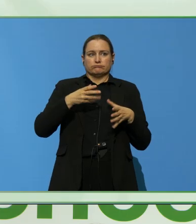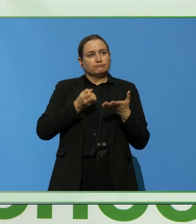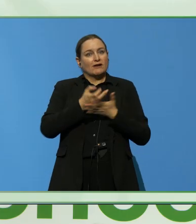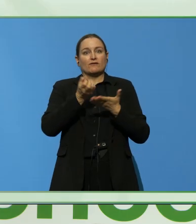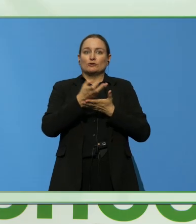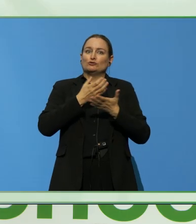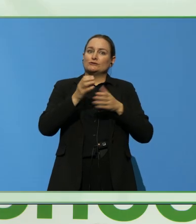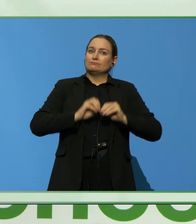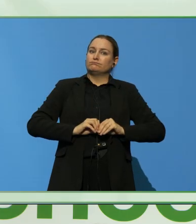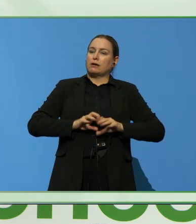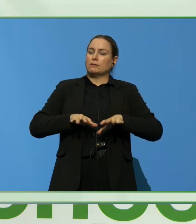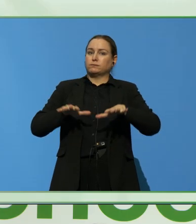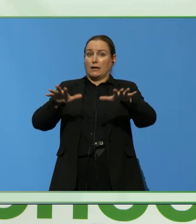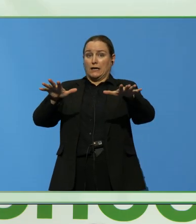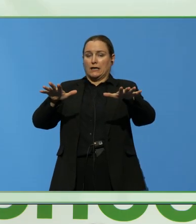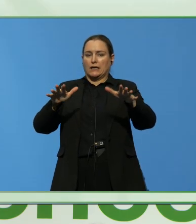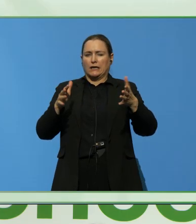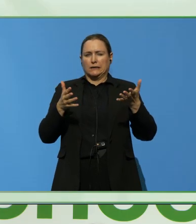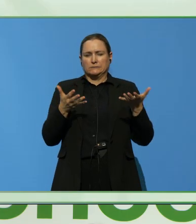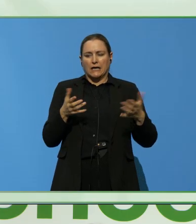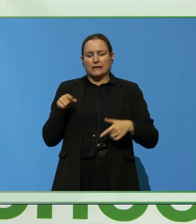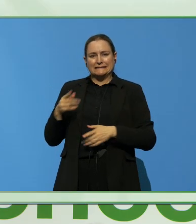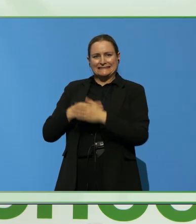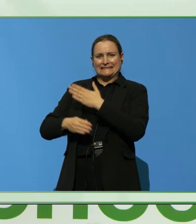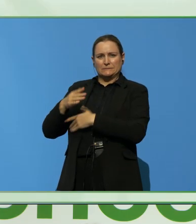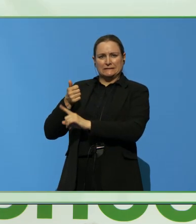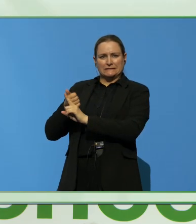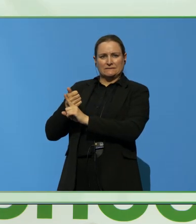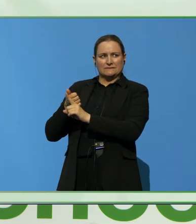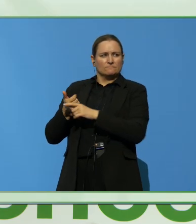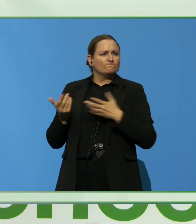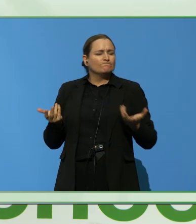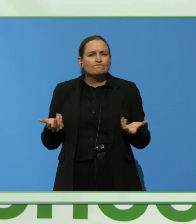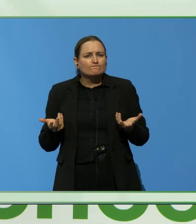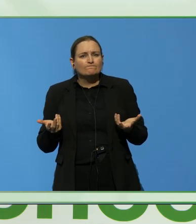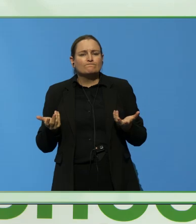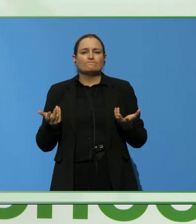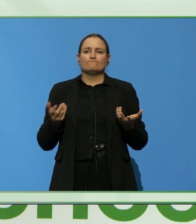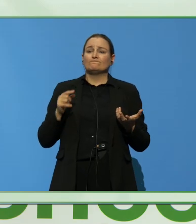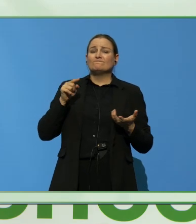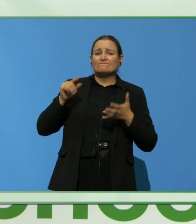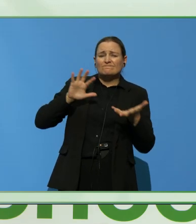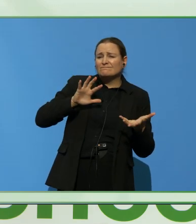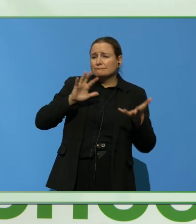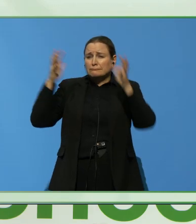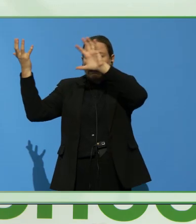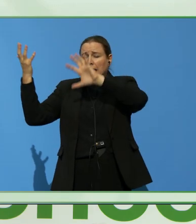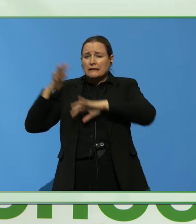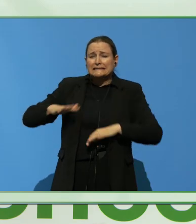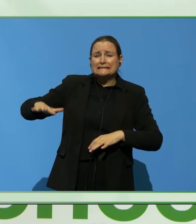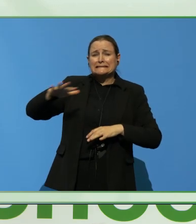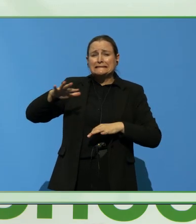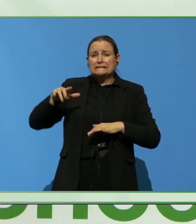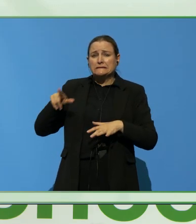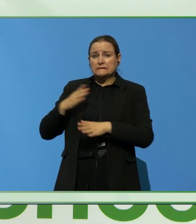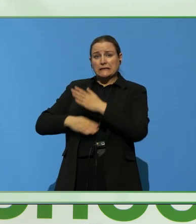this limits opportunities for people with disabilities, especially in conflict situations, to access vital